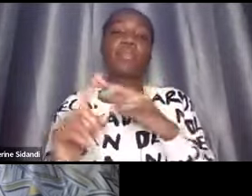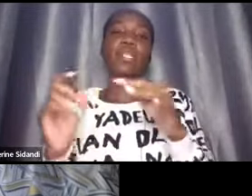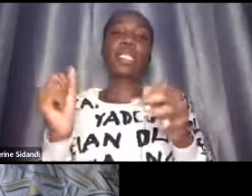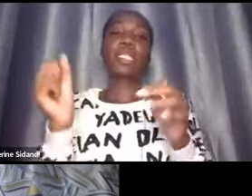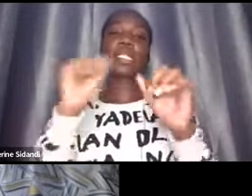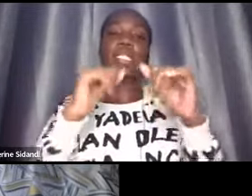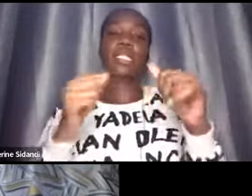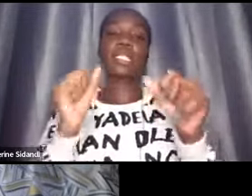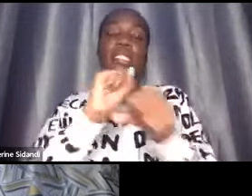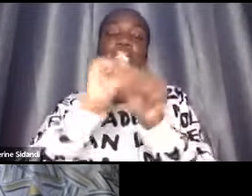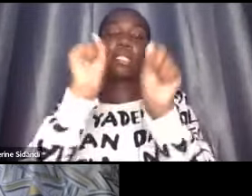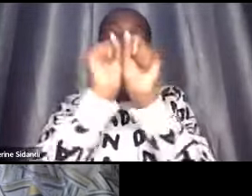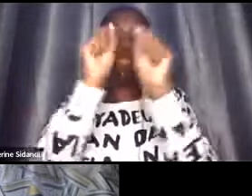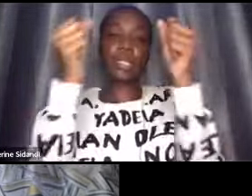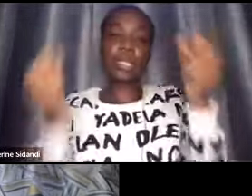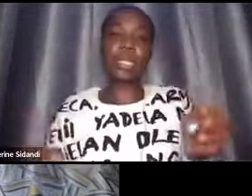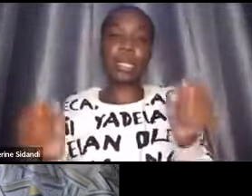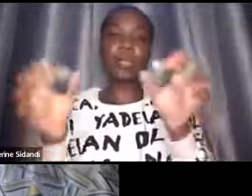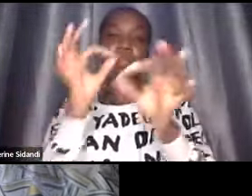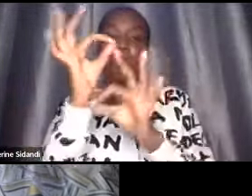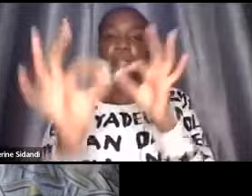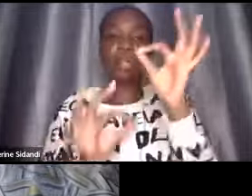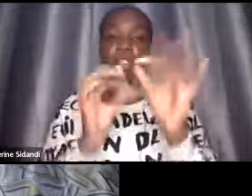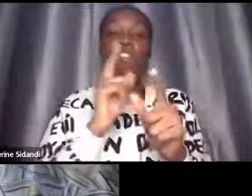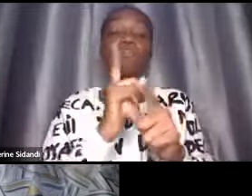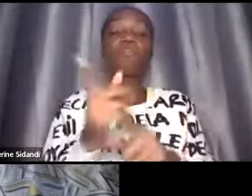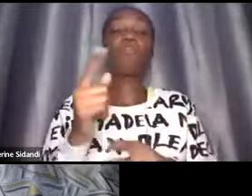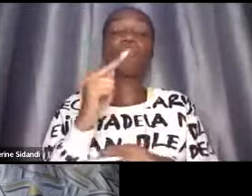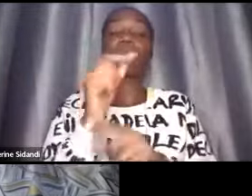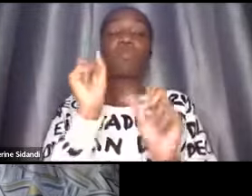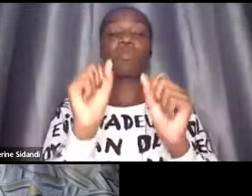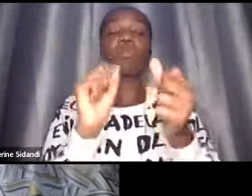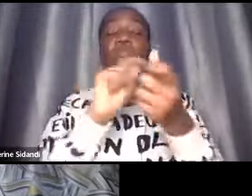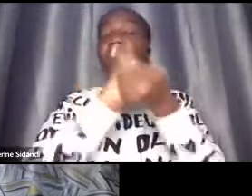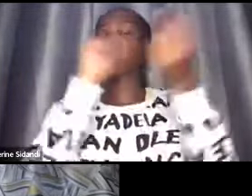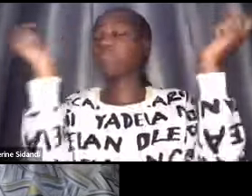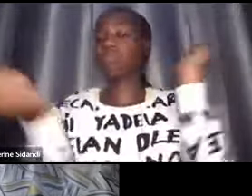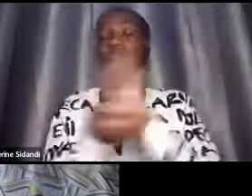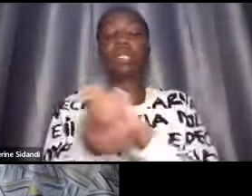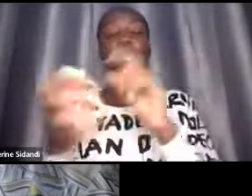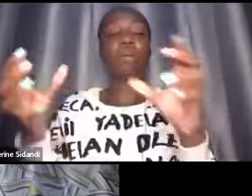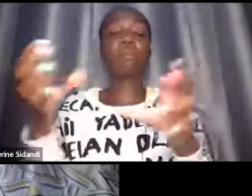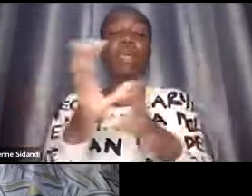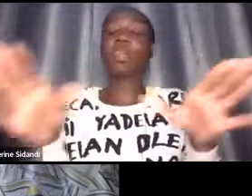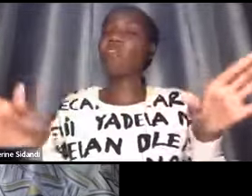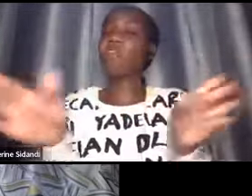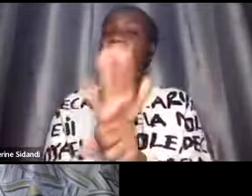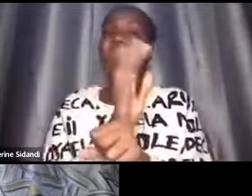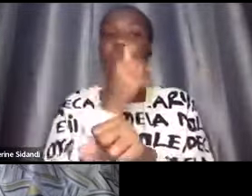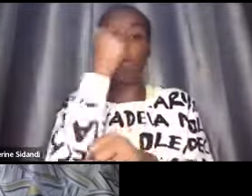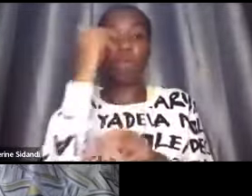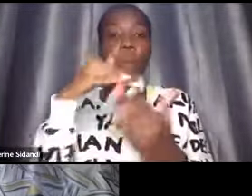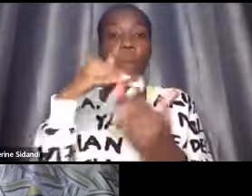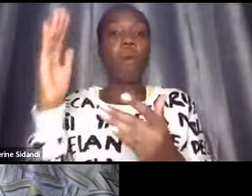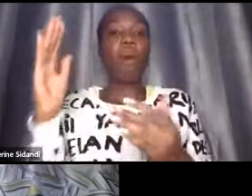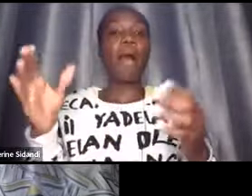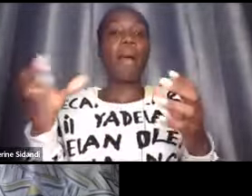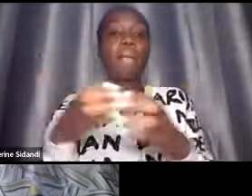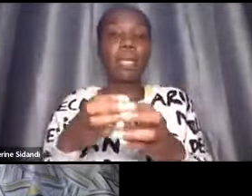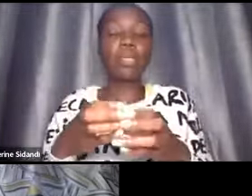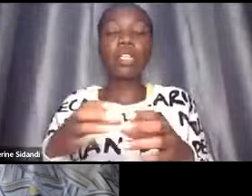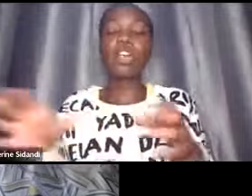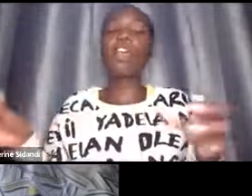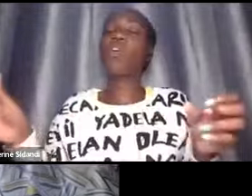when we come in, there's a lot that we can do to turn around your company completely, because most companies are closing down, not because they are not